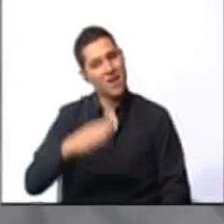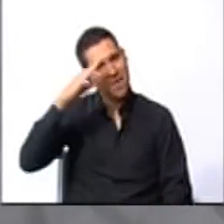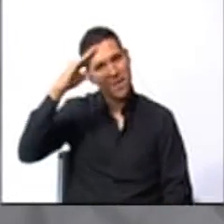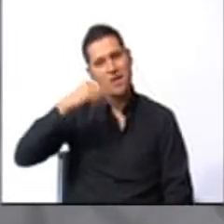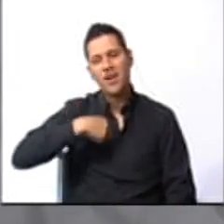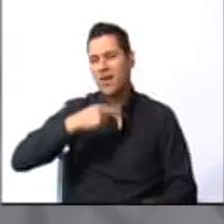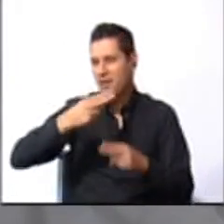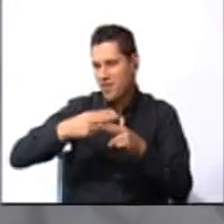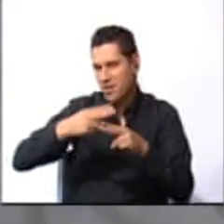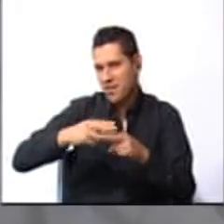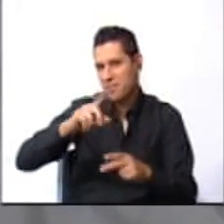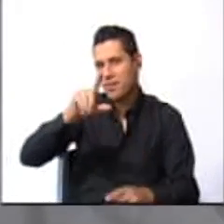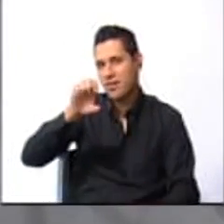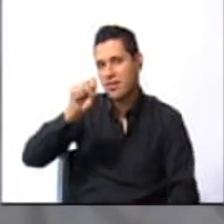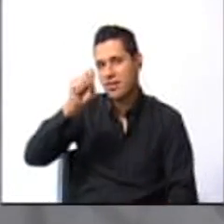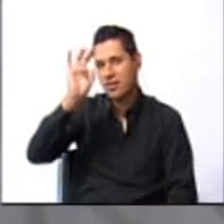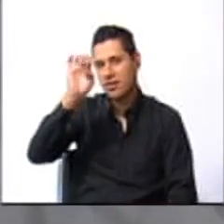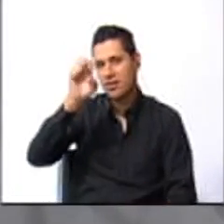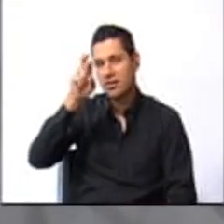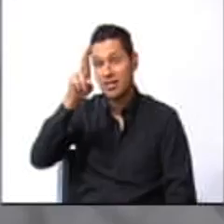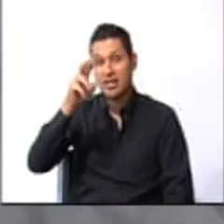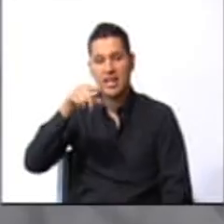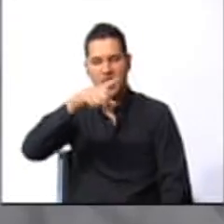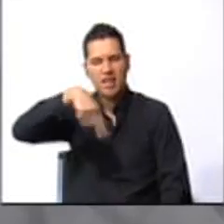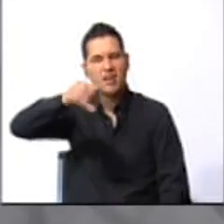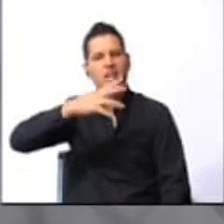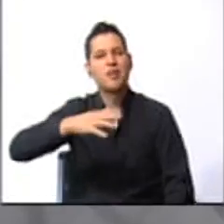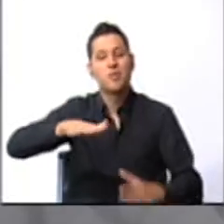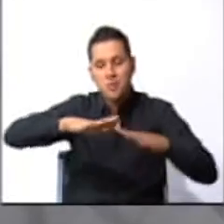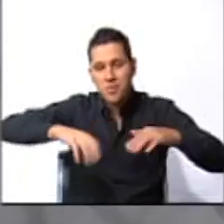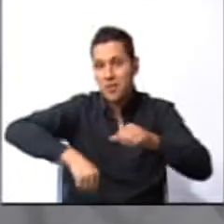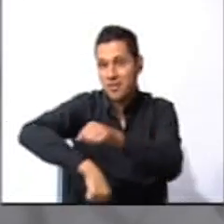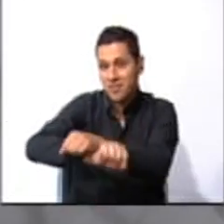name is Lester. This is the soccer field.